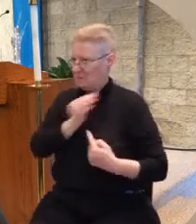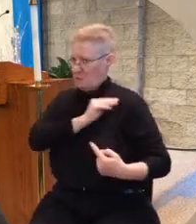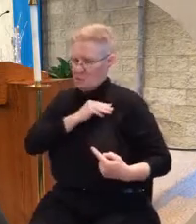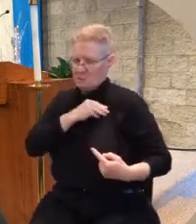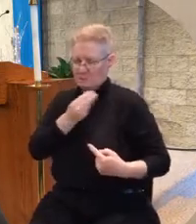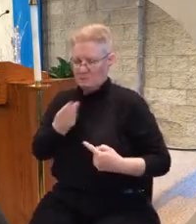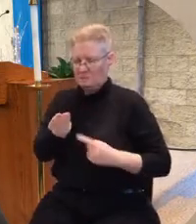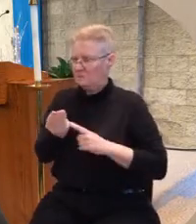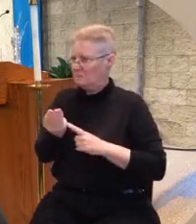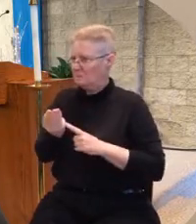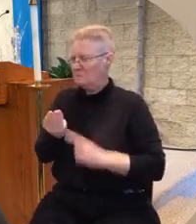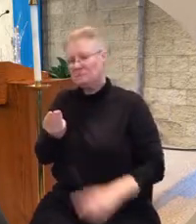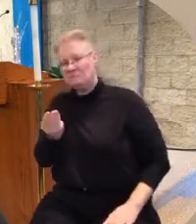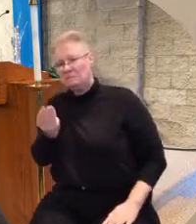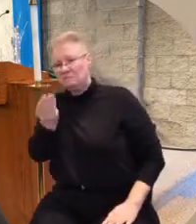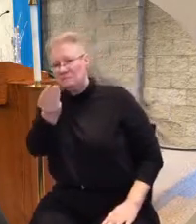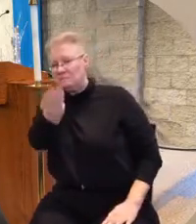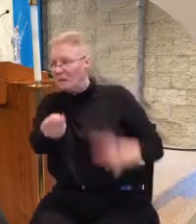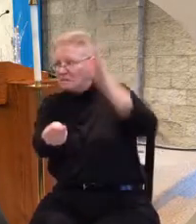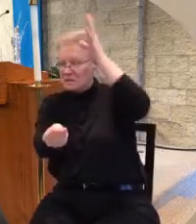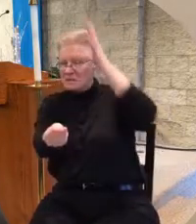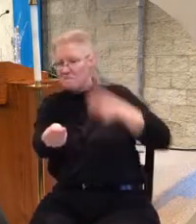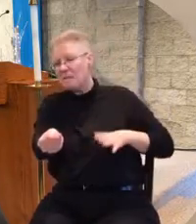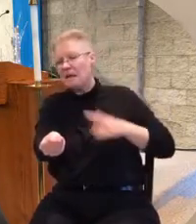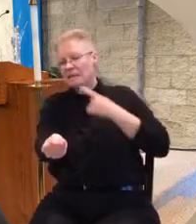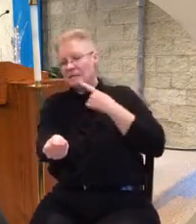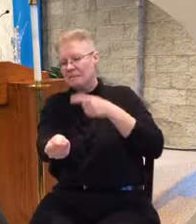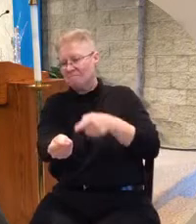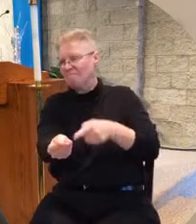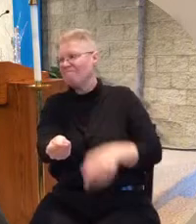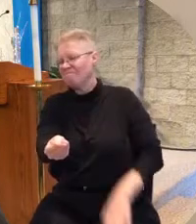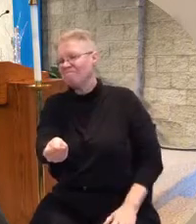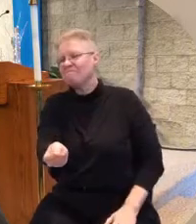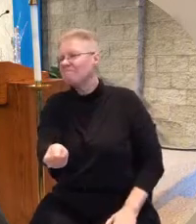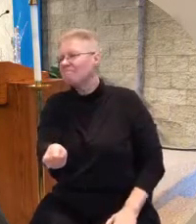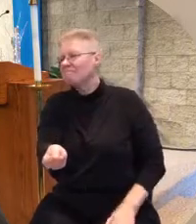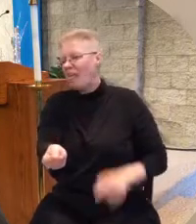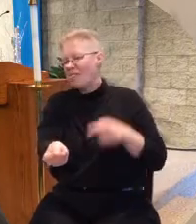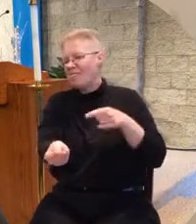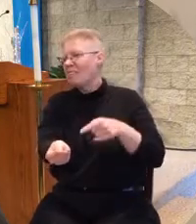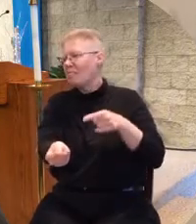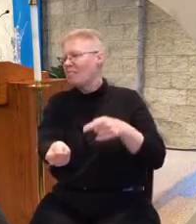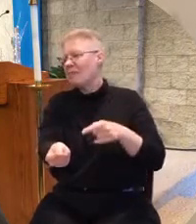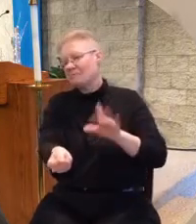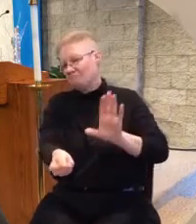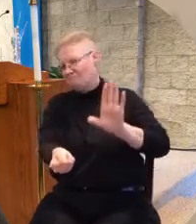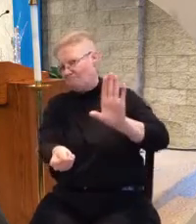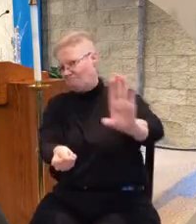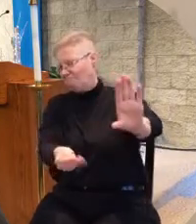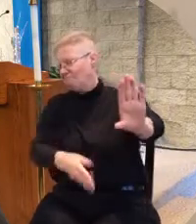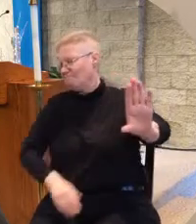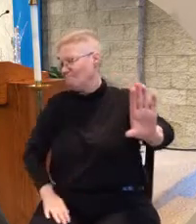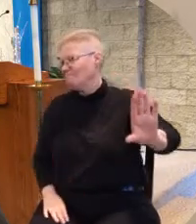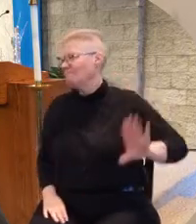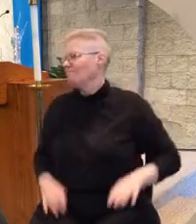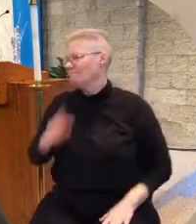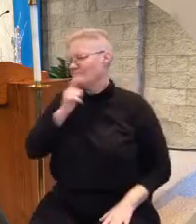He gave it back to the man and said, I believe this belongs to